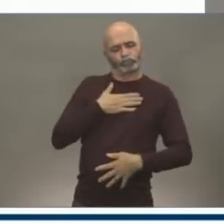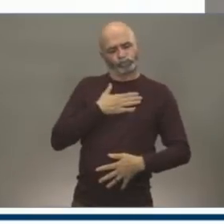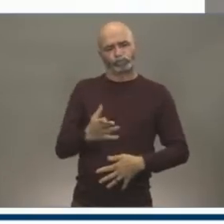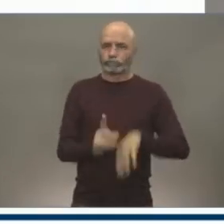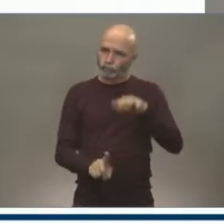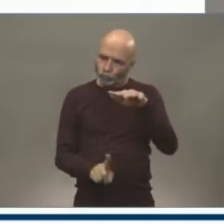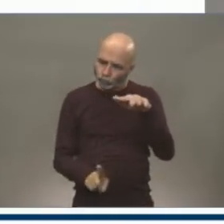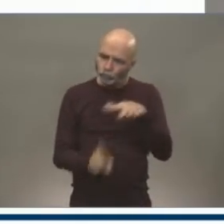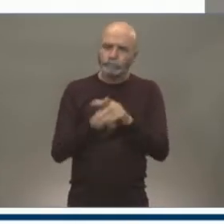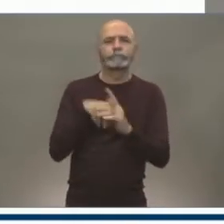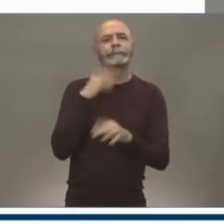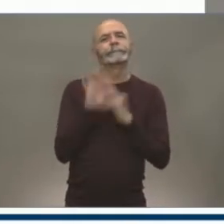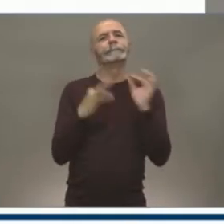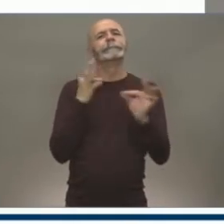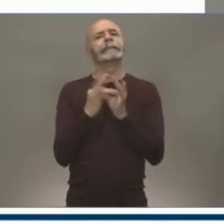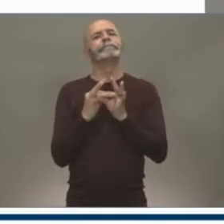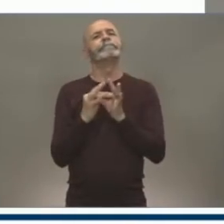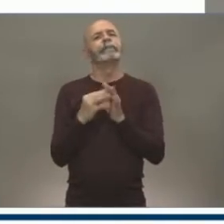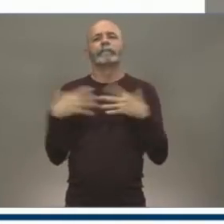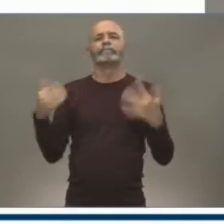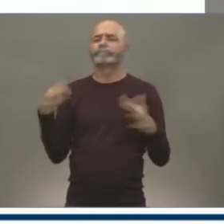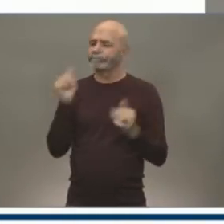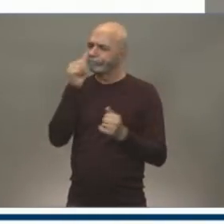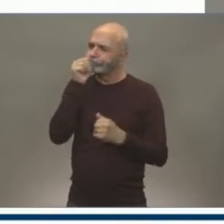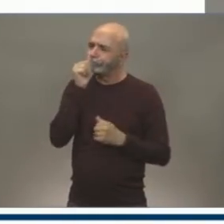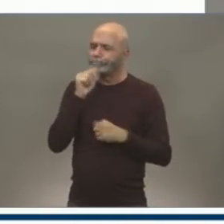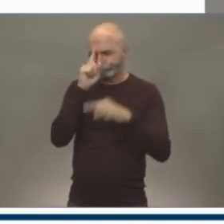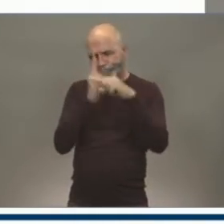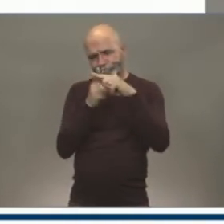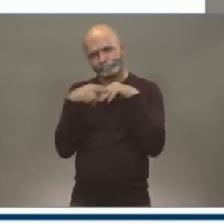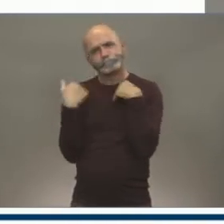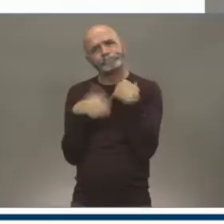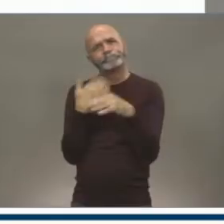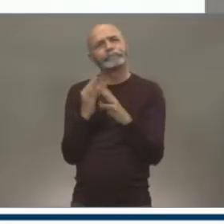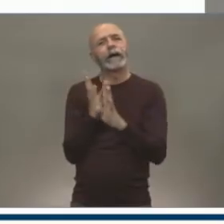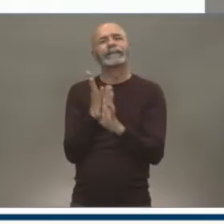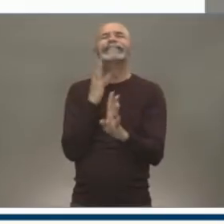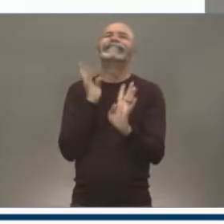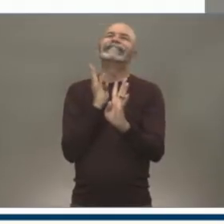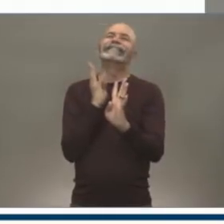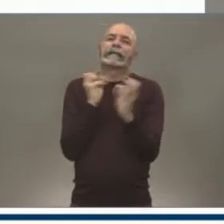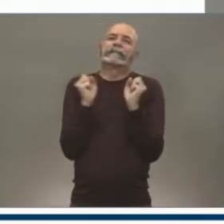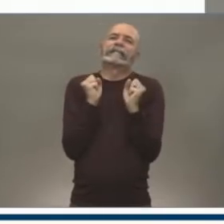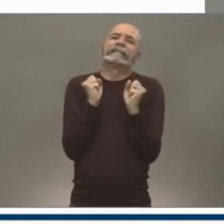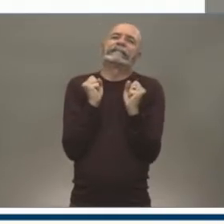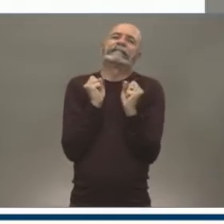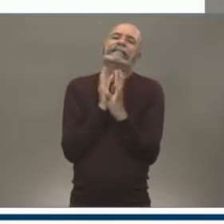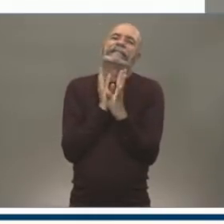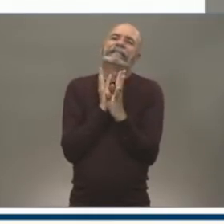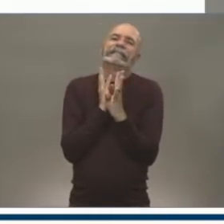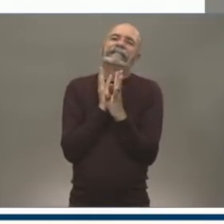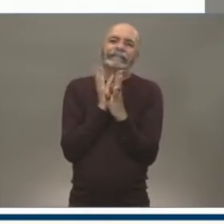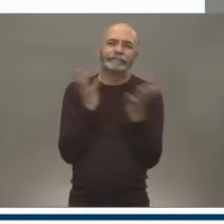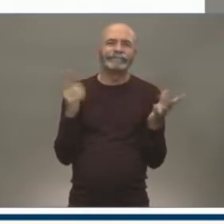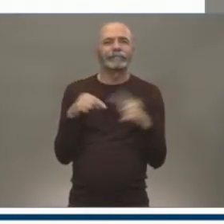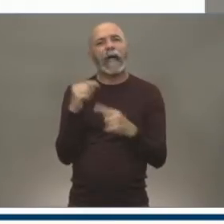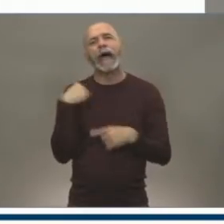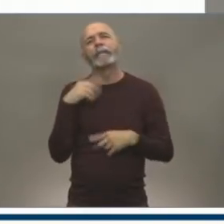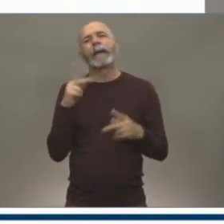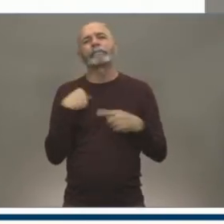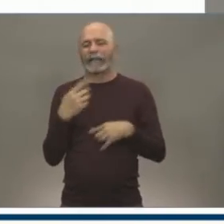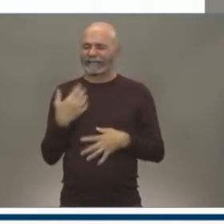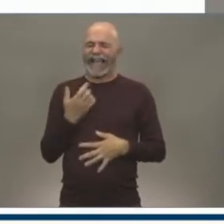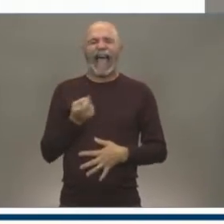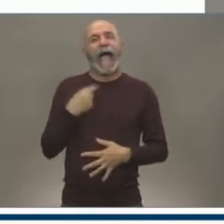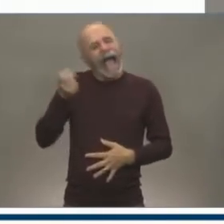patient, being patient with the lineups, and we've seen many comments about people saying, I know I need to get tested, not just for